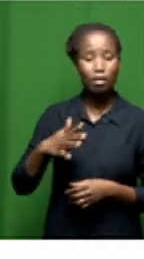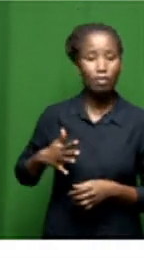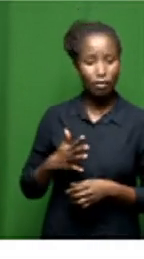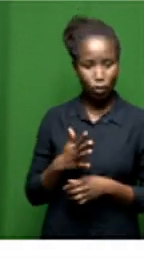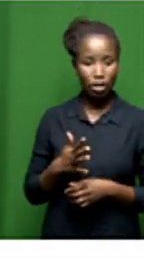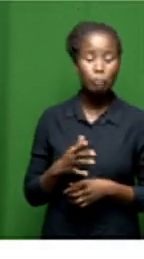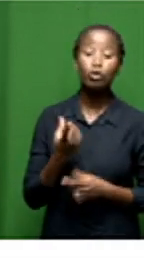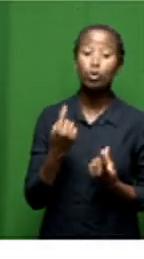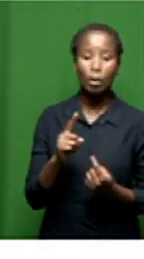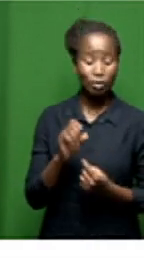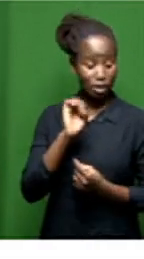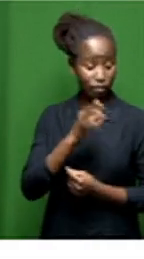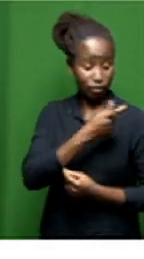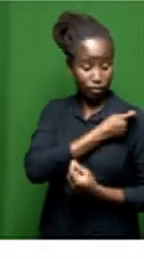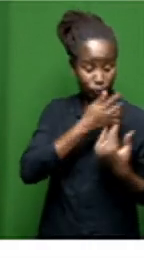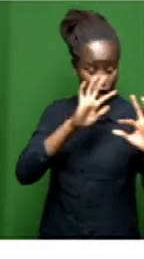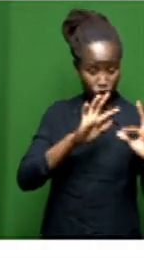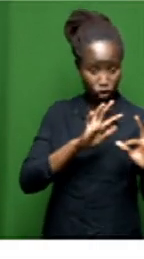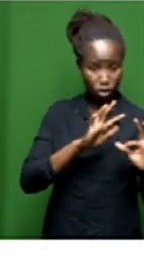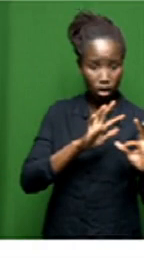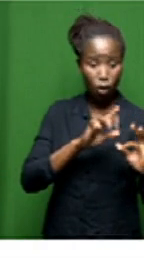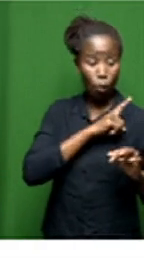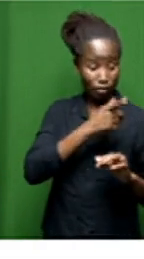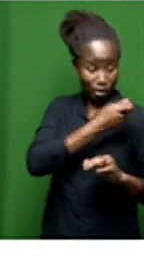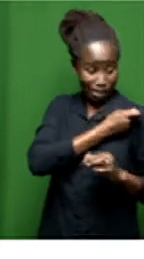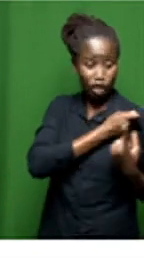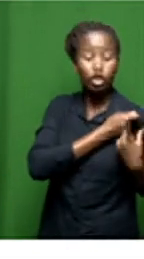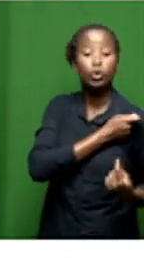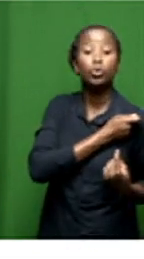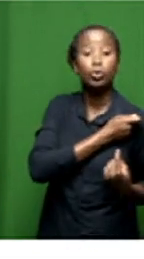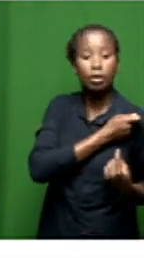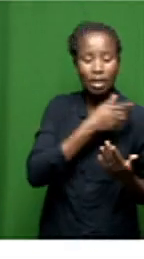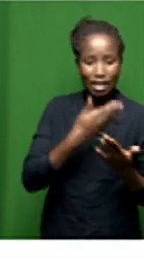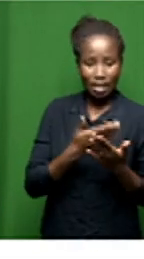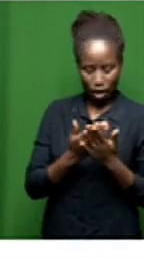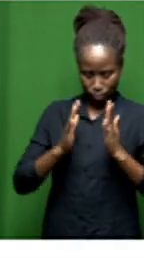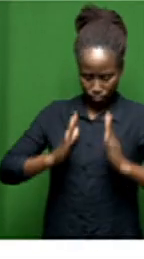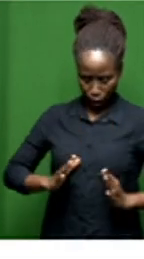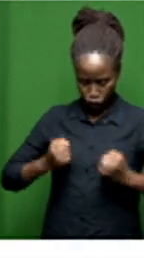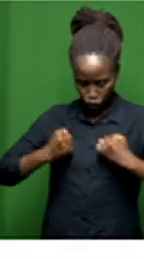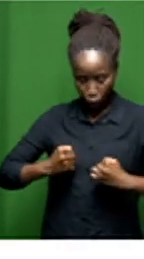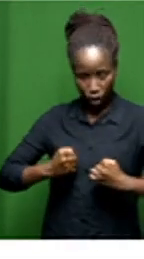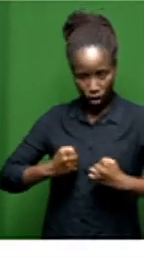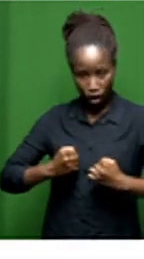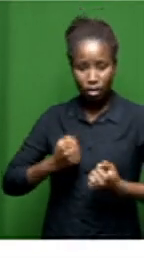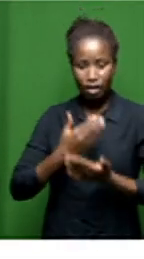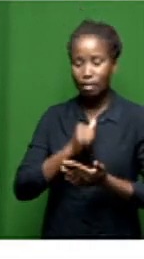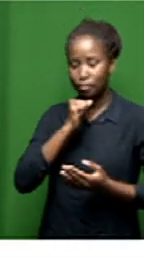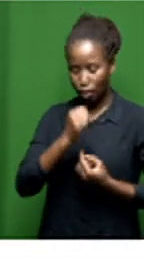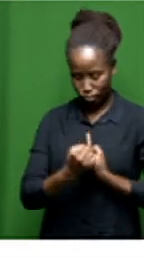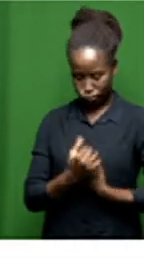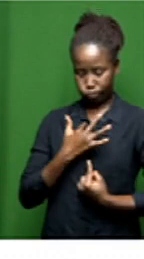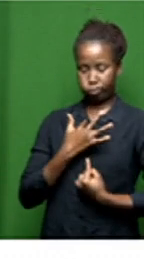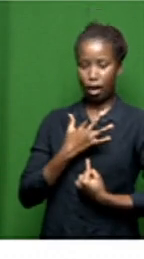once you are vaccinated, because what the vaccine will do is it will increase your human immunity to a level that even if the virus enters